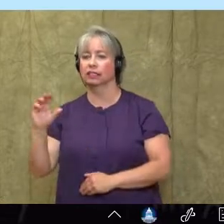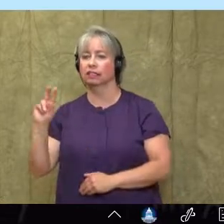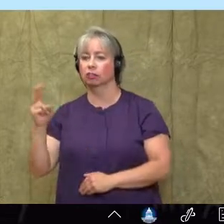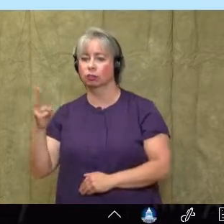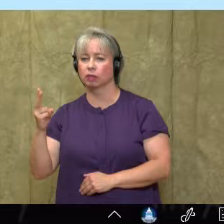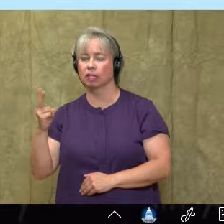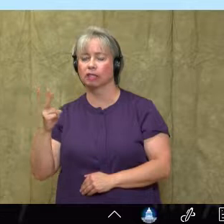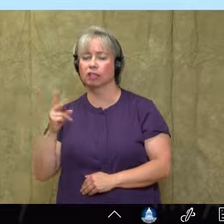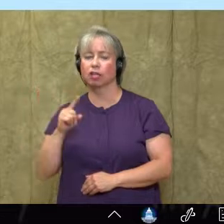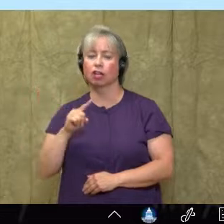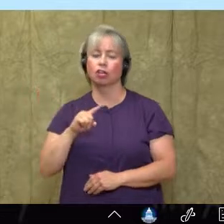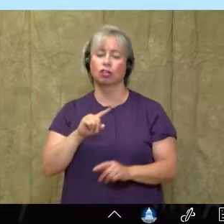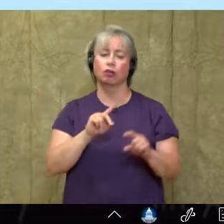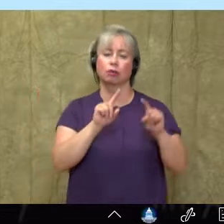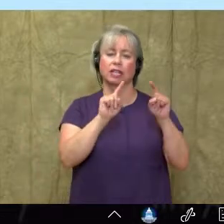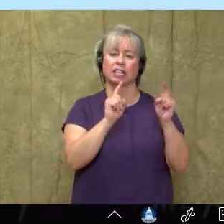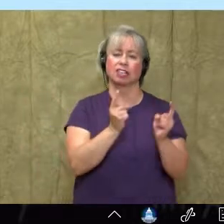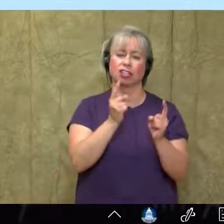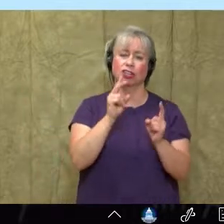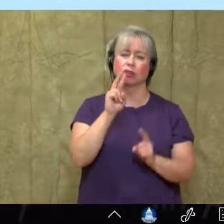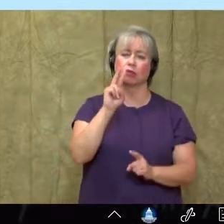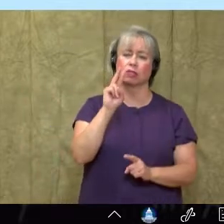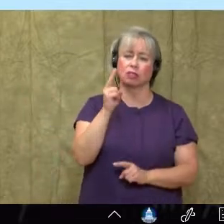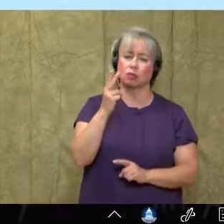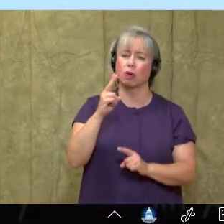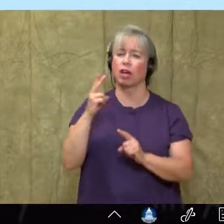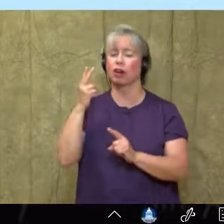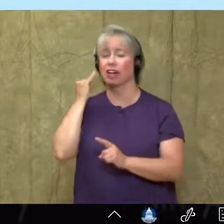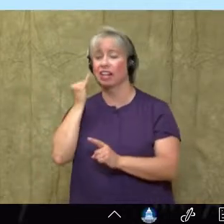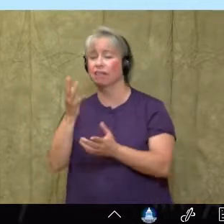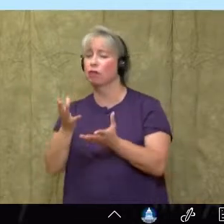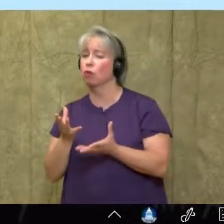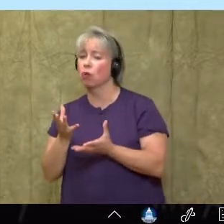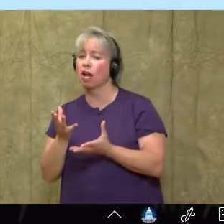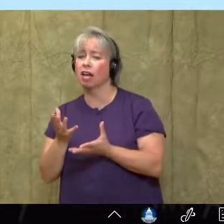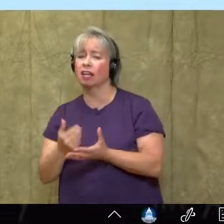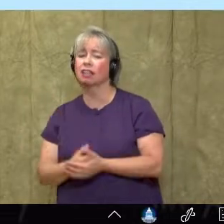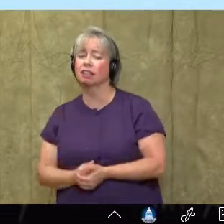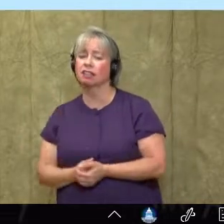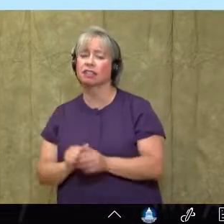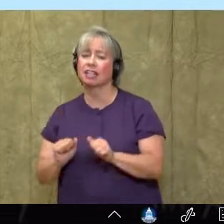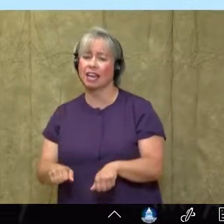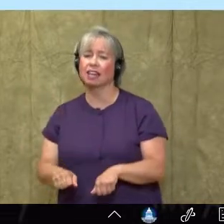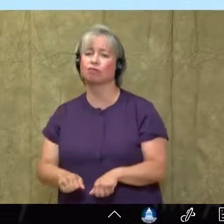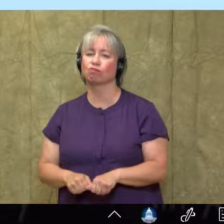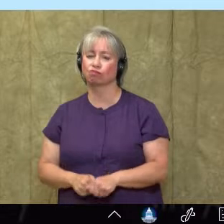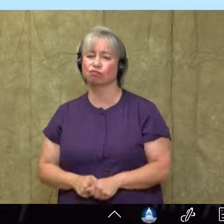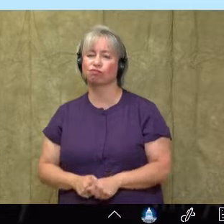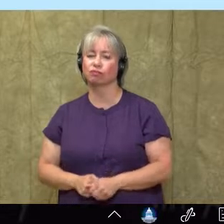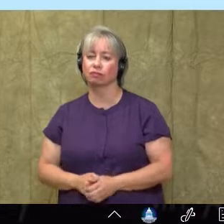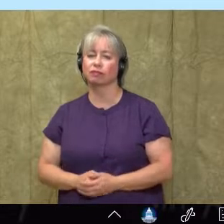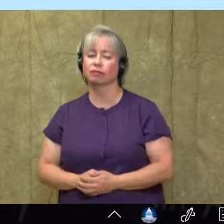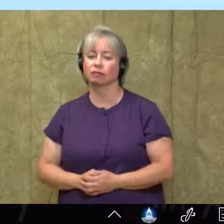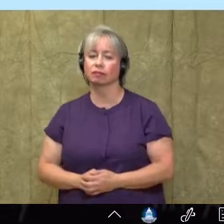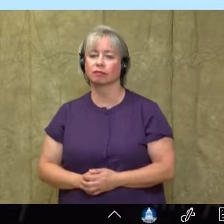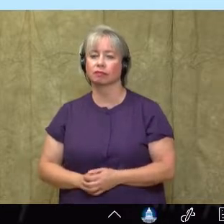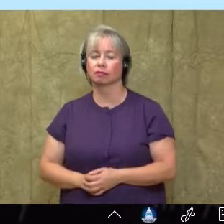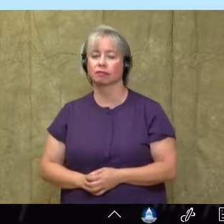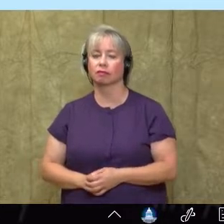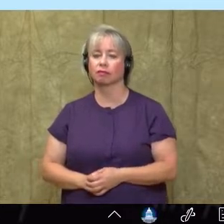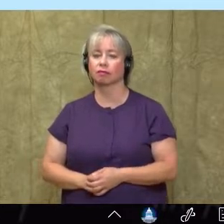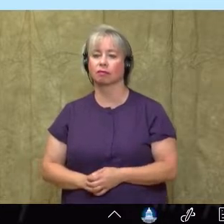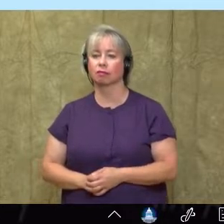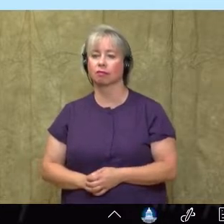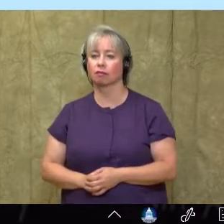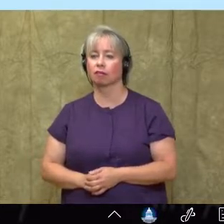put parentheses around here and square this if you want. Okay? And then so we have, you know what, I'm going to take out